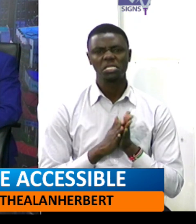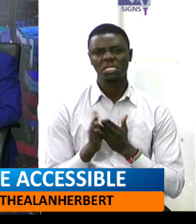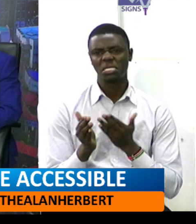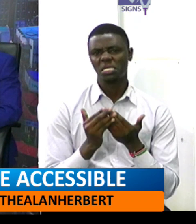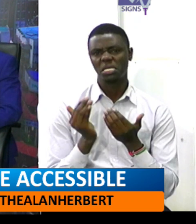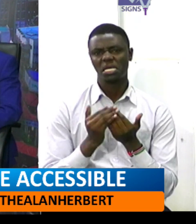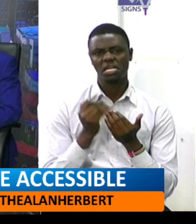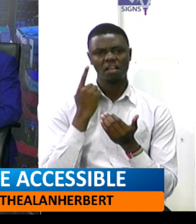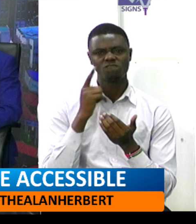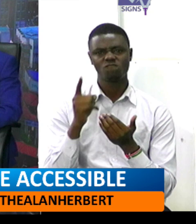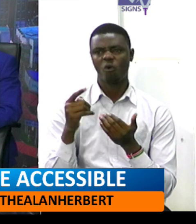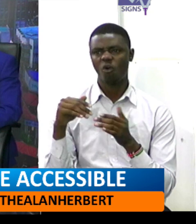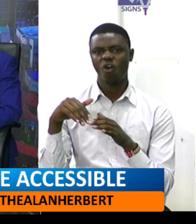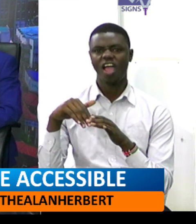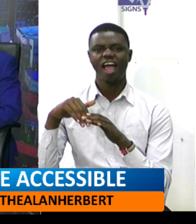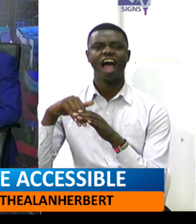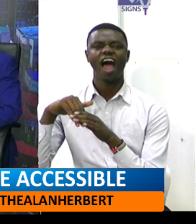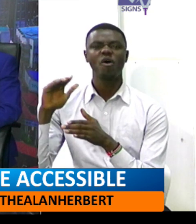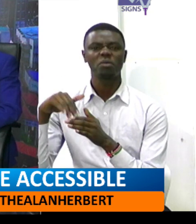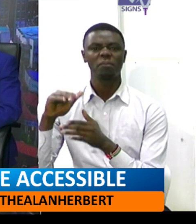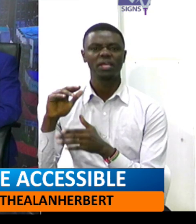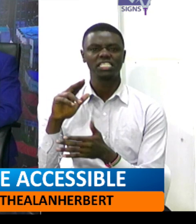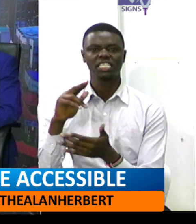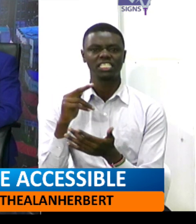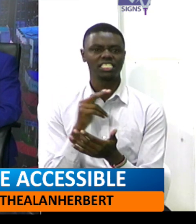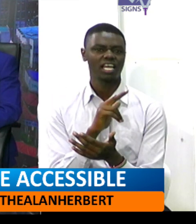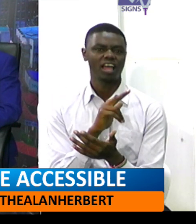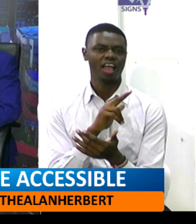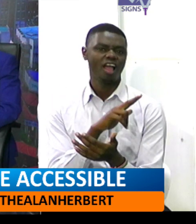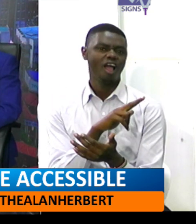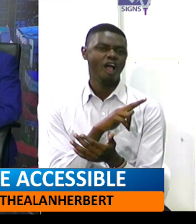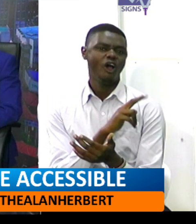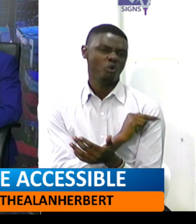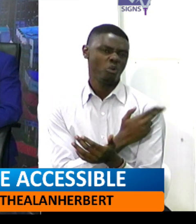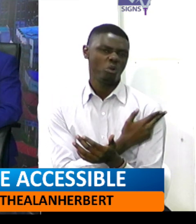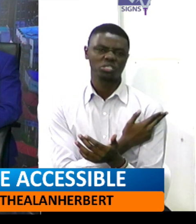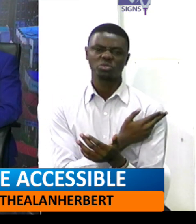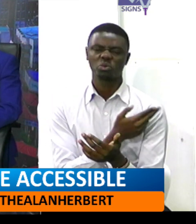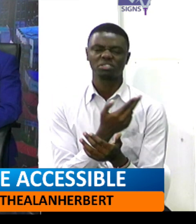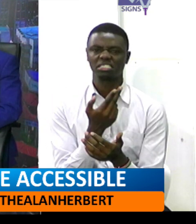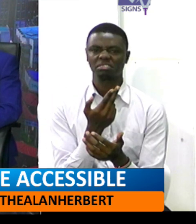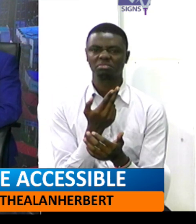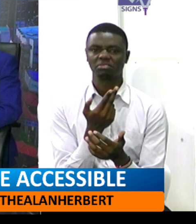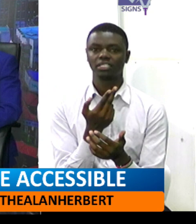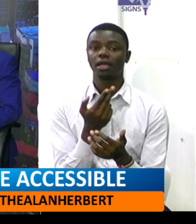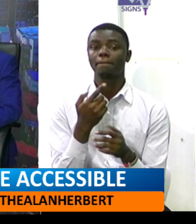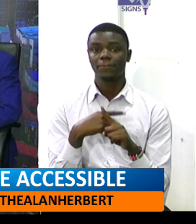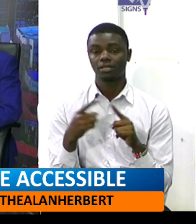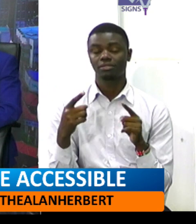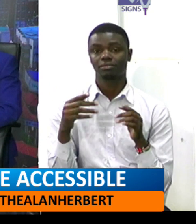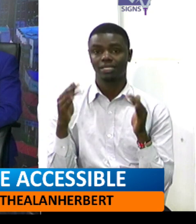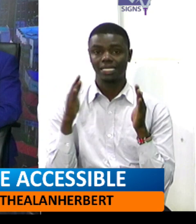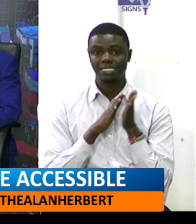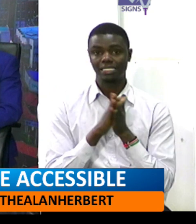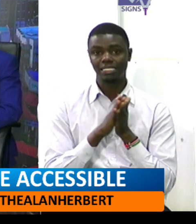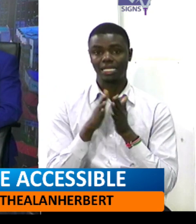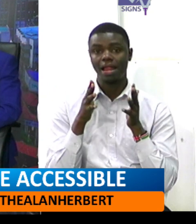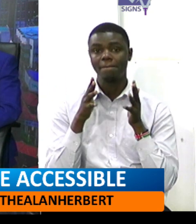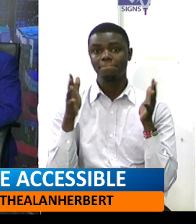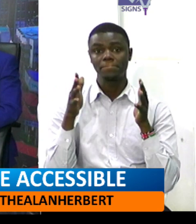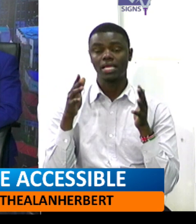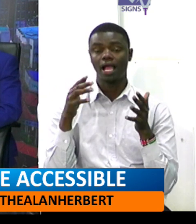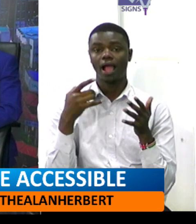of, for example, outpatient costs. They say these are small costs, I can pay for them. I'm interested in the bigger costs, that I need